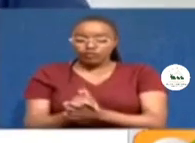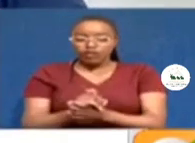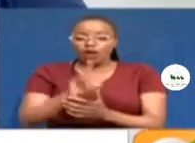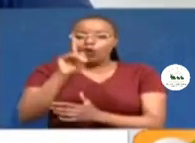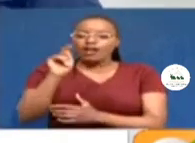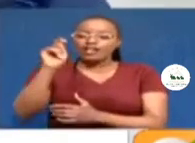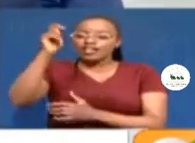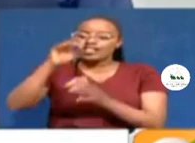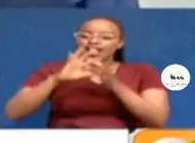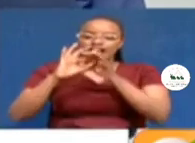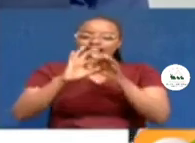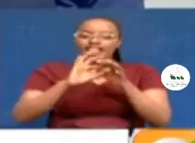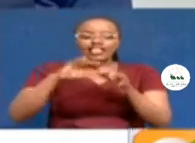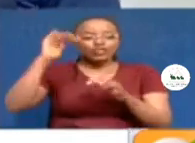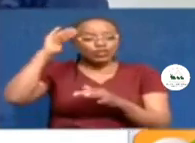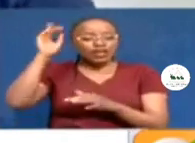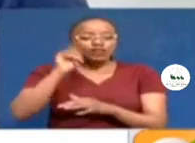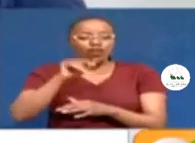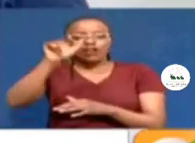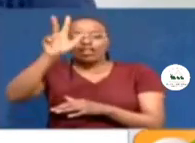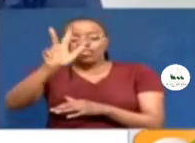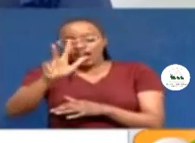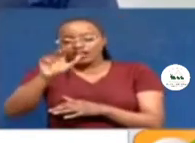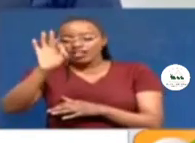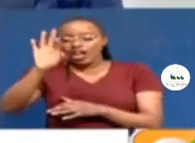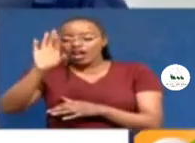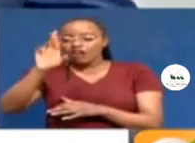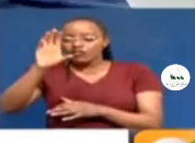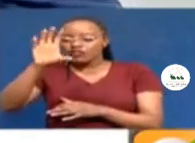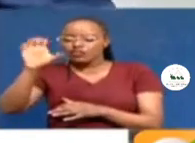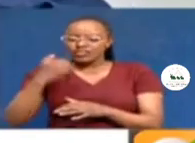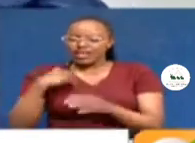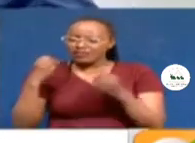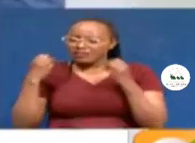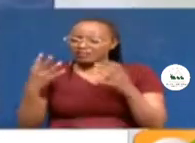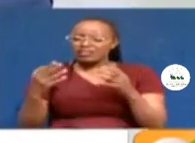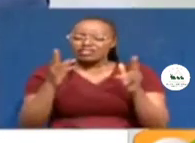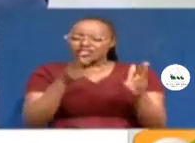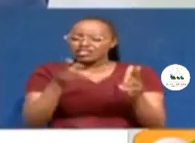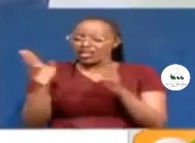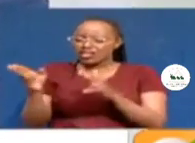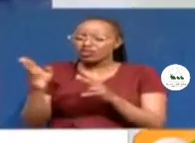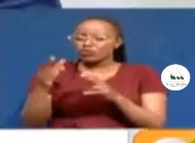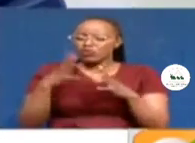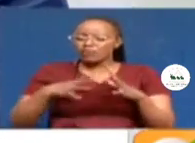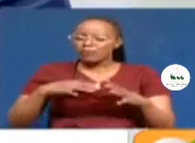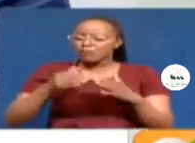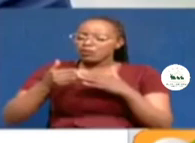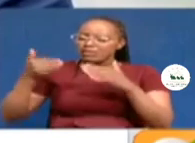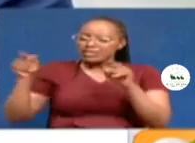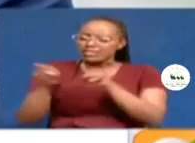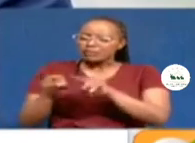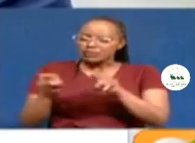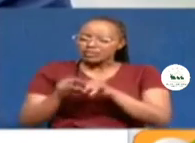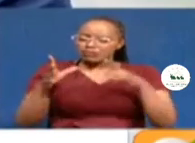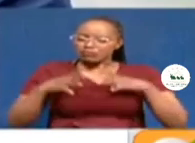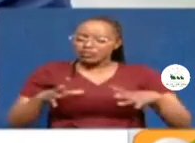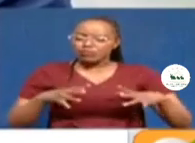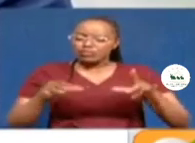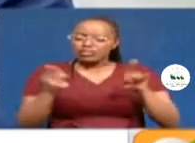Kenya Alliance. You hear there's a third force. You hear there's, I mean, it's the usual suspects. It's the same